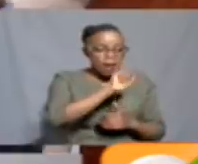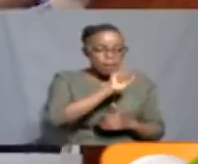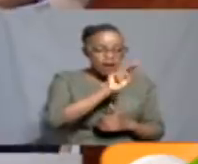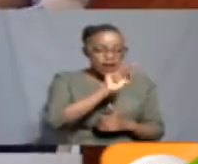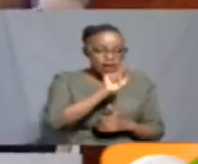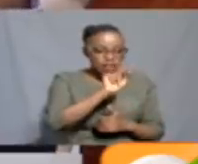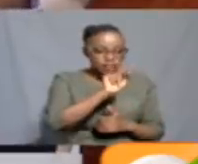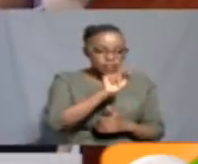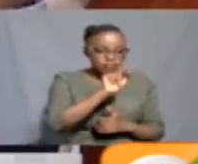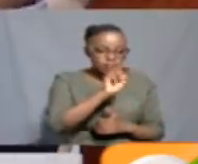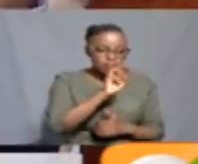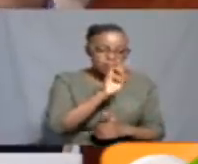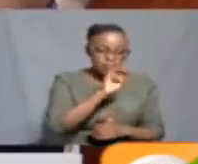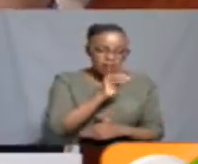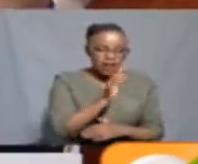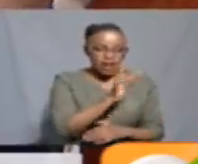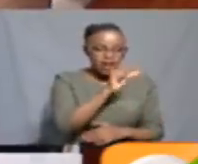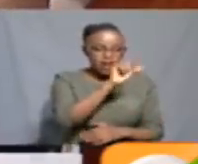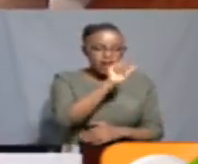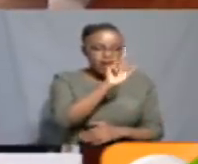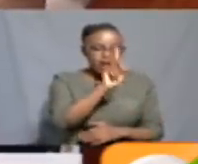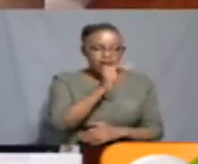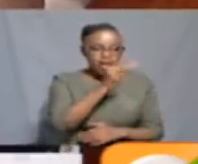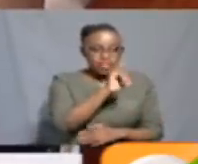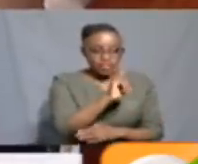was doing the Quit India movement.